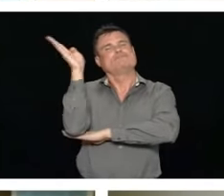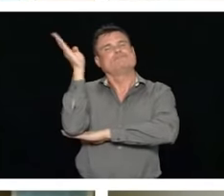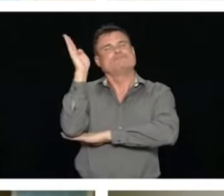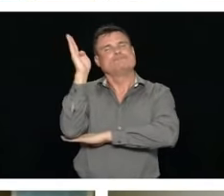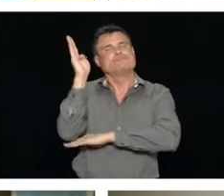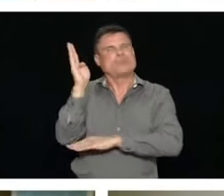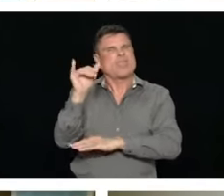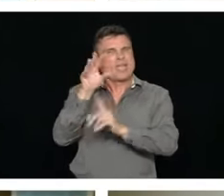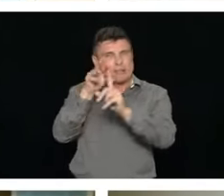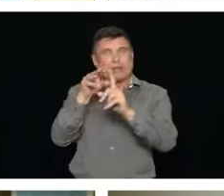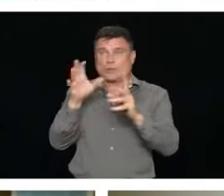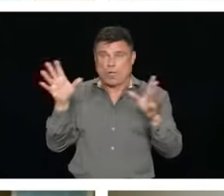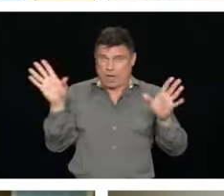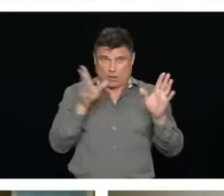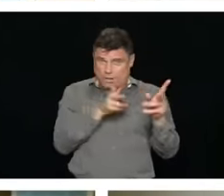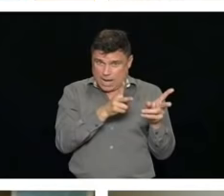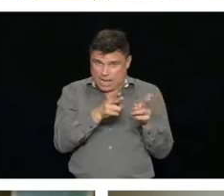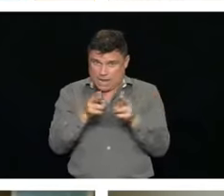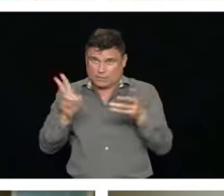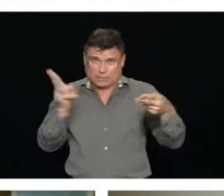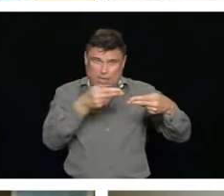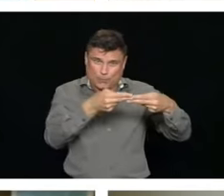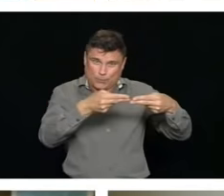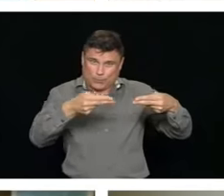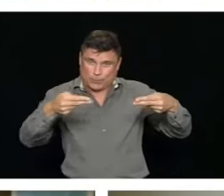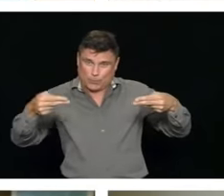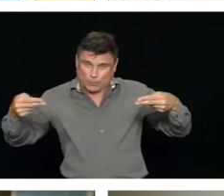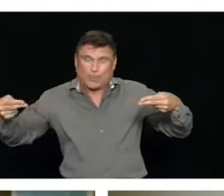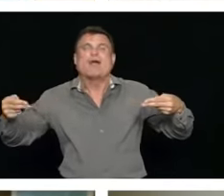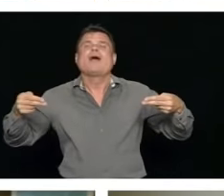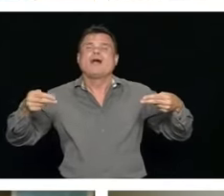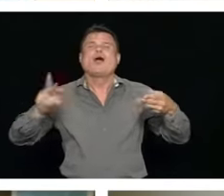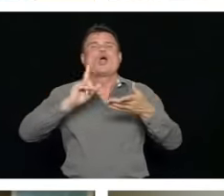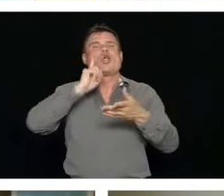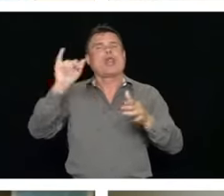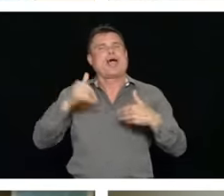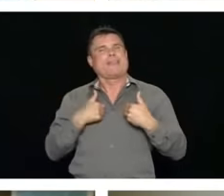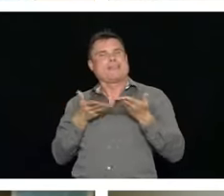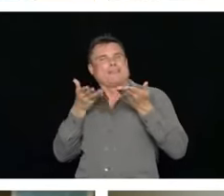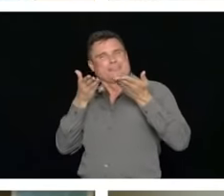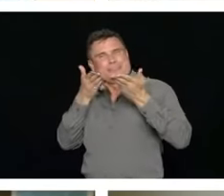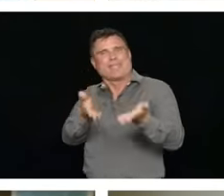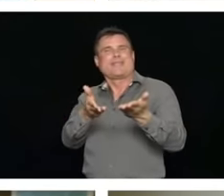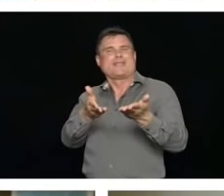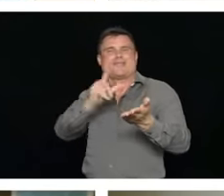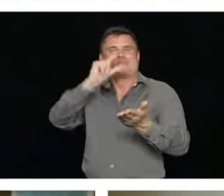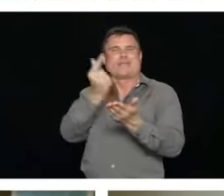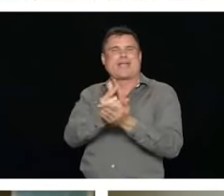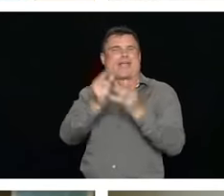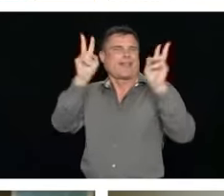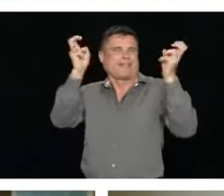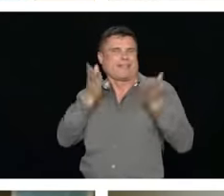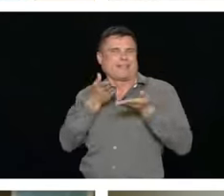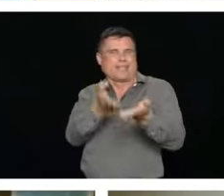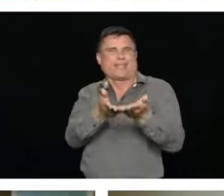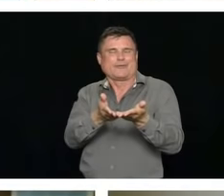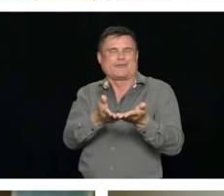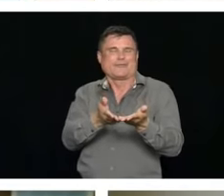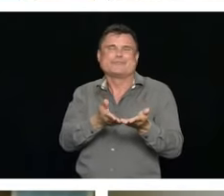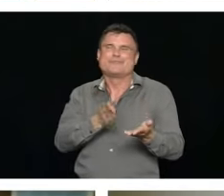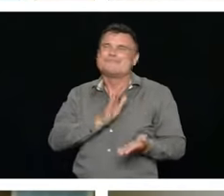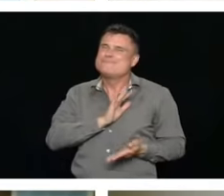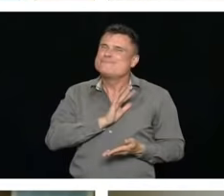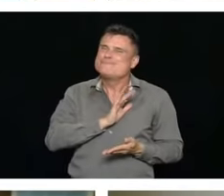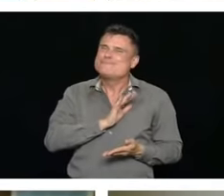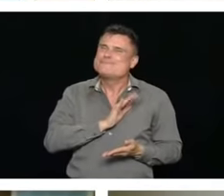amount of effort to go into it. It's not going to feel the same, and it's, of course, this is also going to look different in the context. We have, you know,